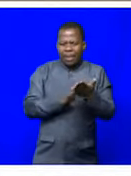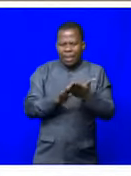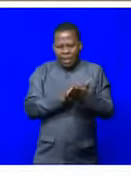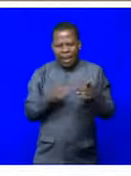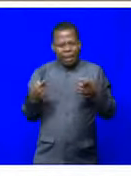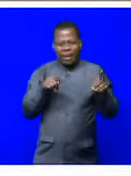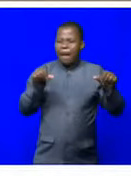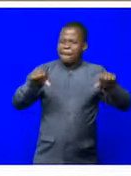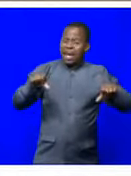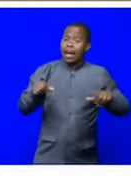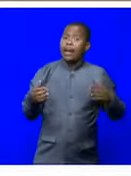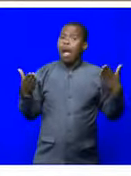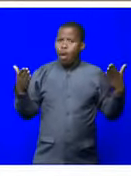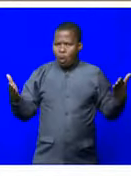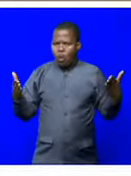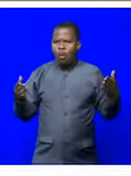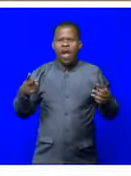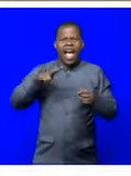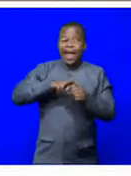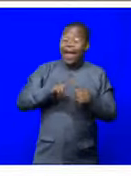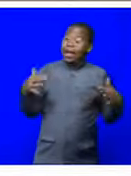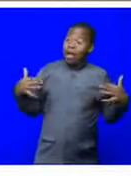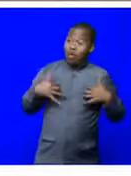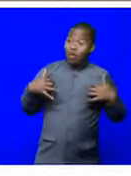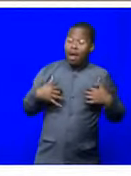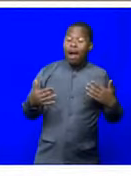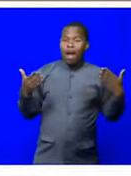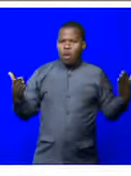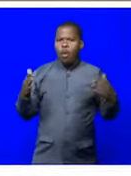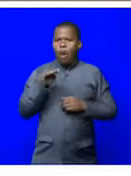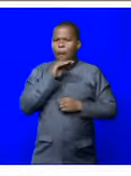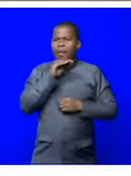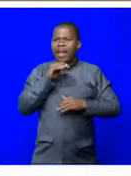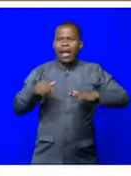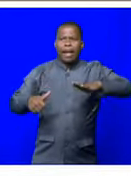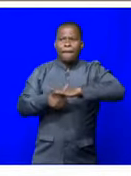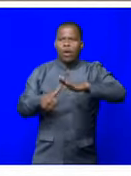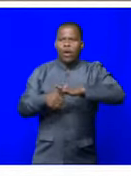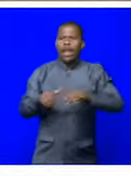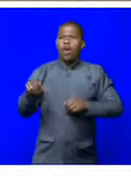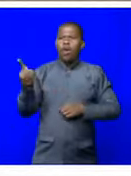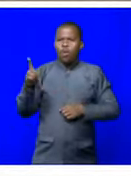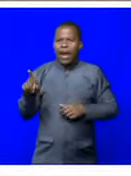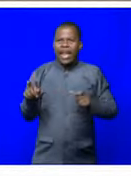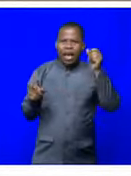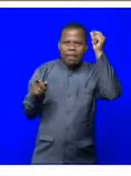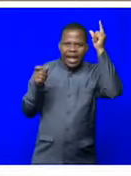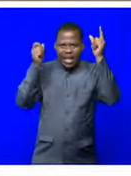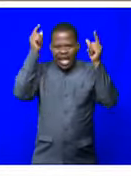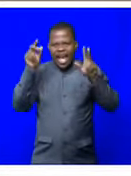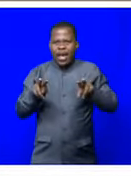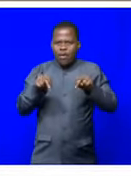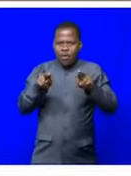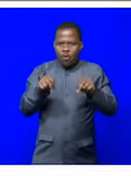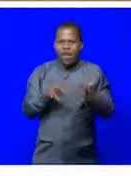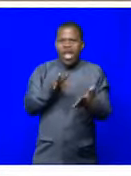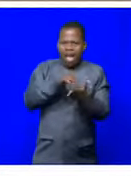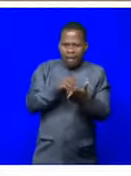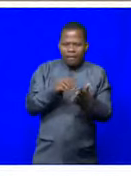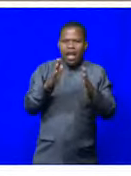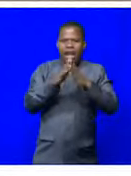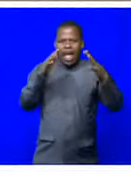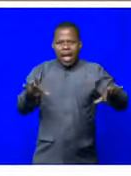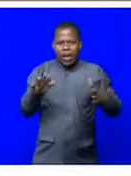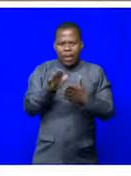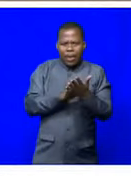country and doing so we need to make sure we bring all the innovation to address issues of waste, and we do